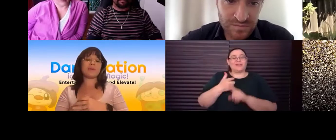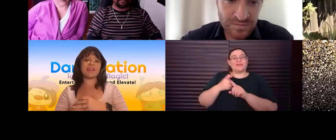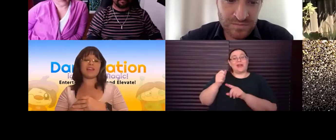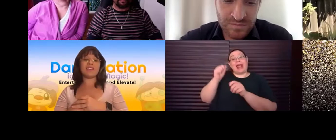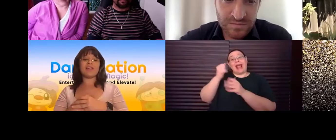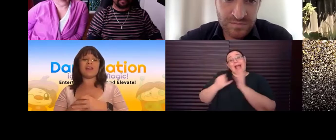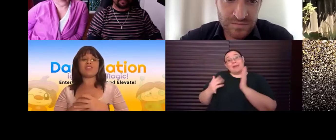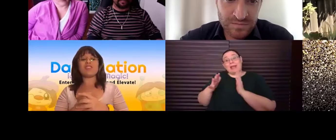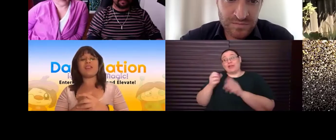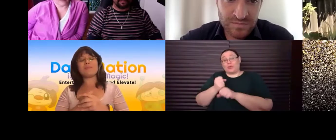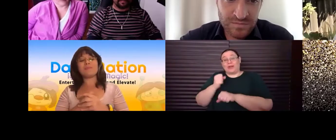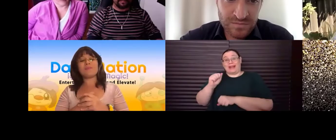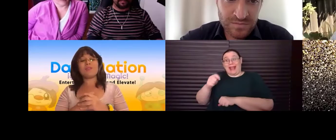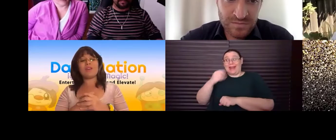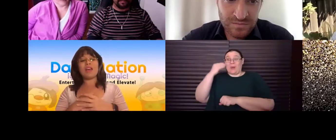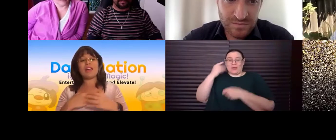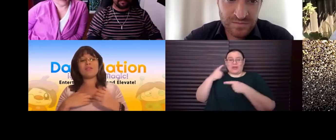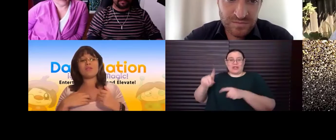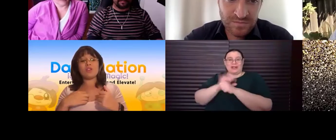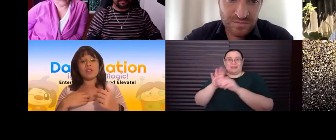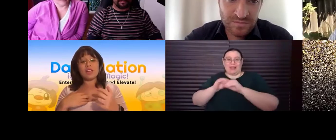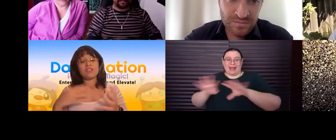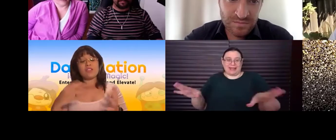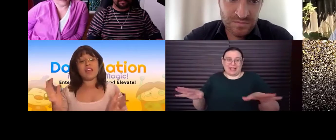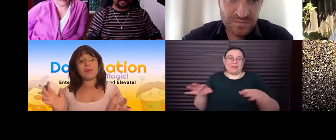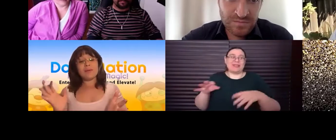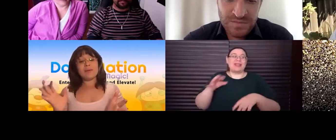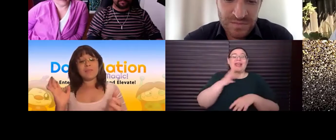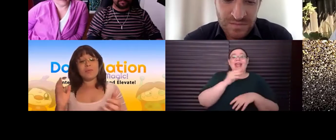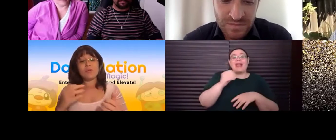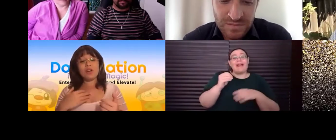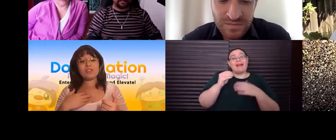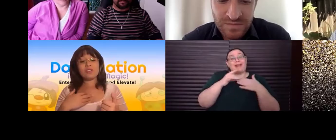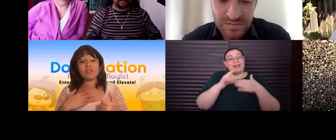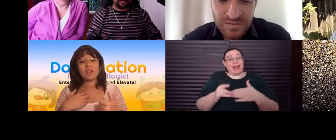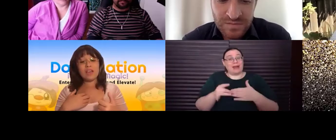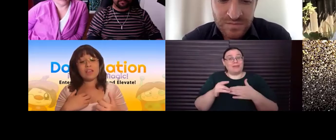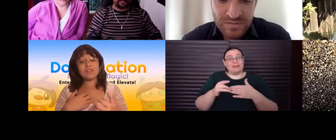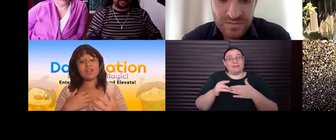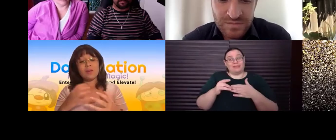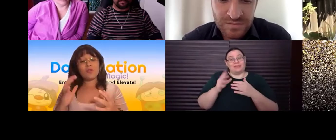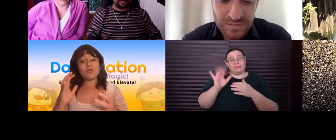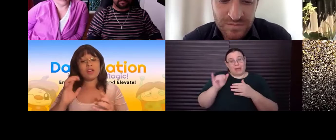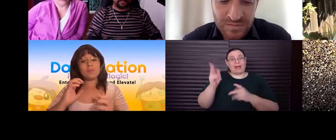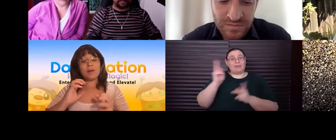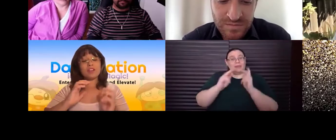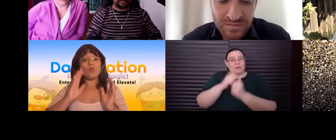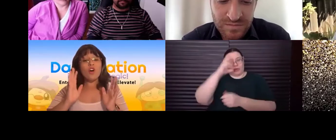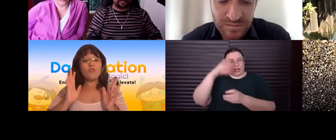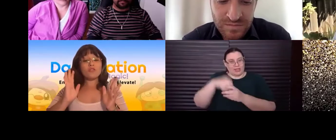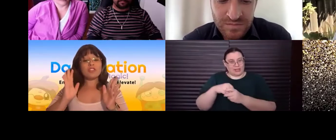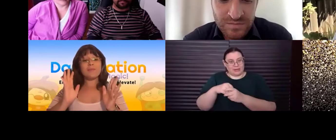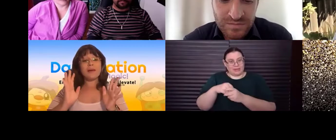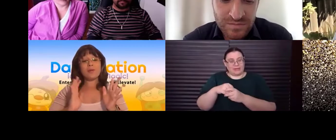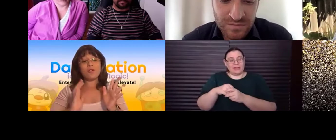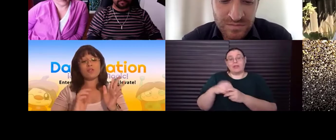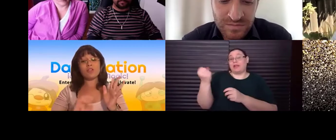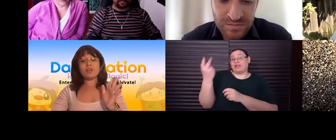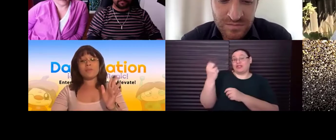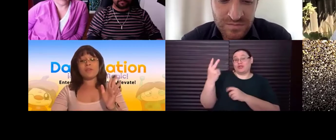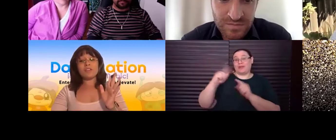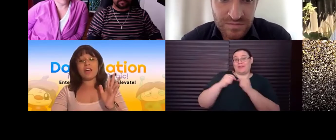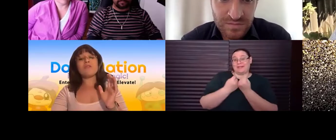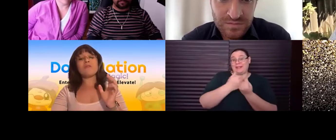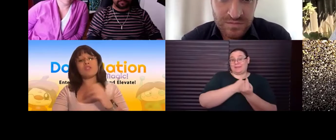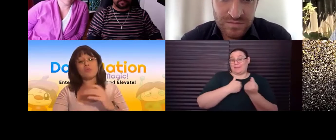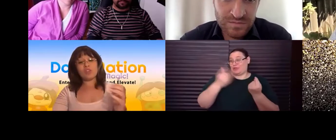the pandemic. I just can't, and it's led by people with autism, and it's created by 12 team